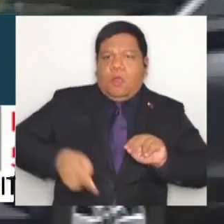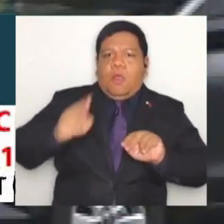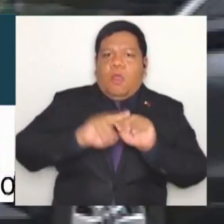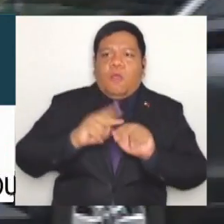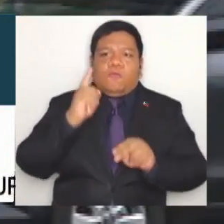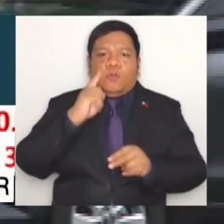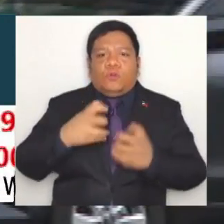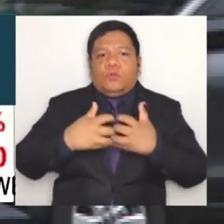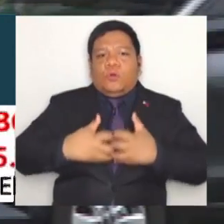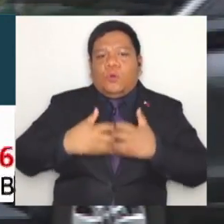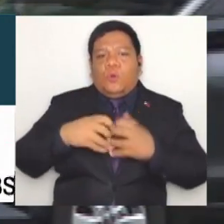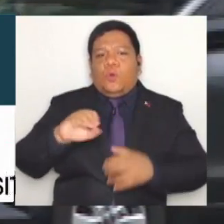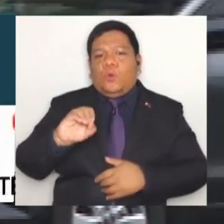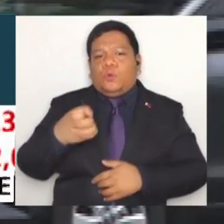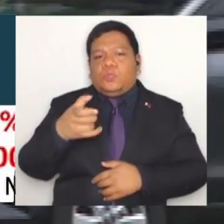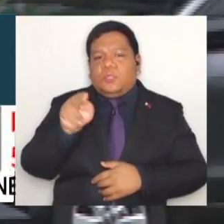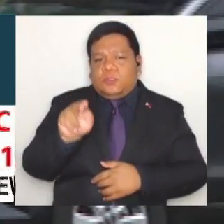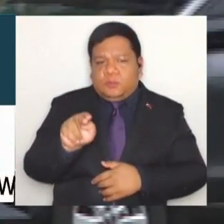plant.